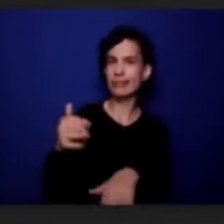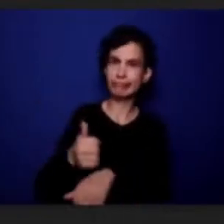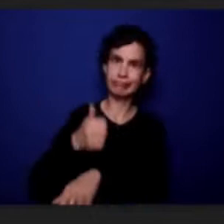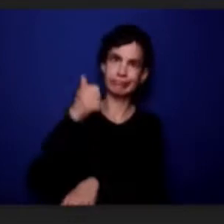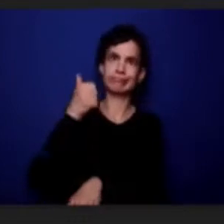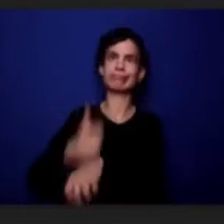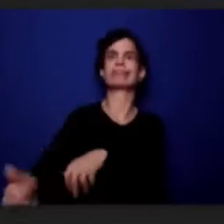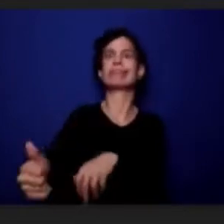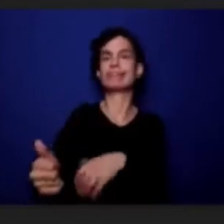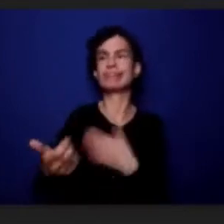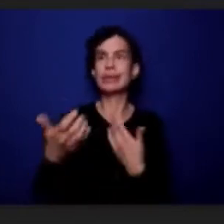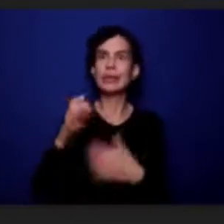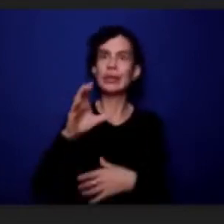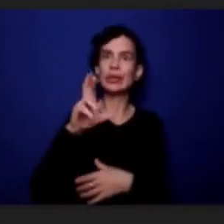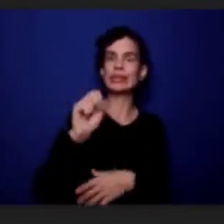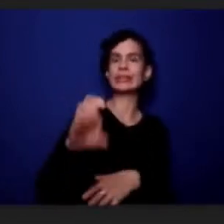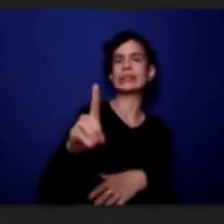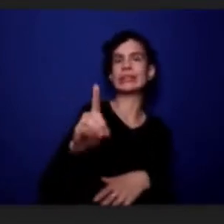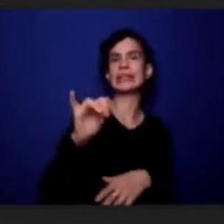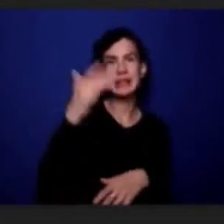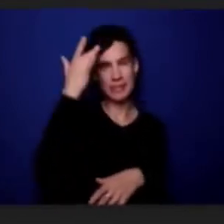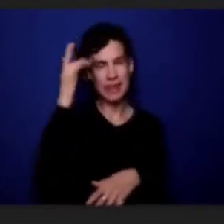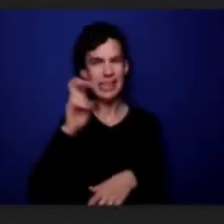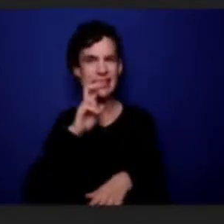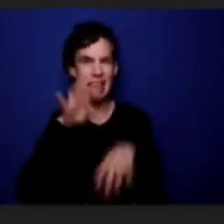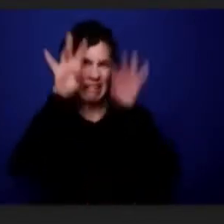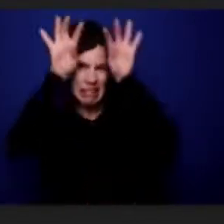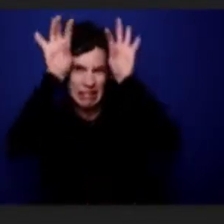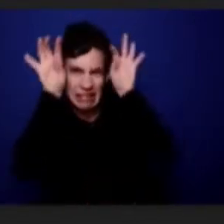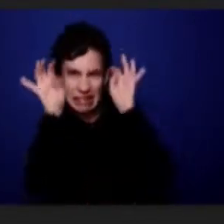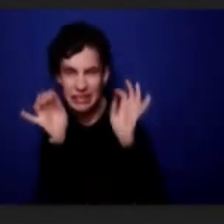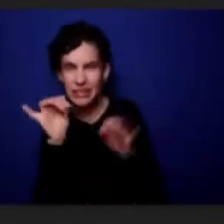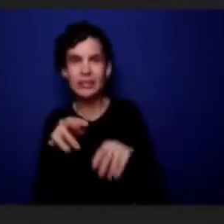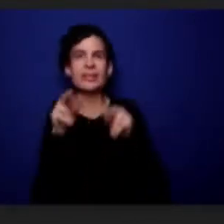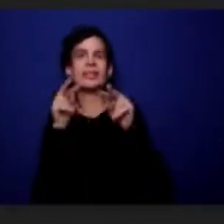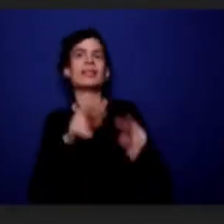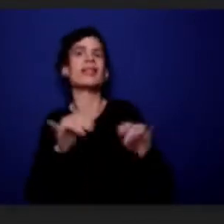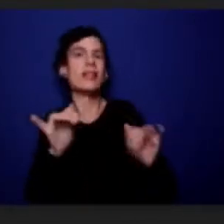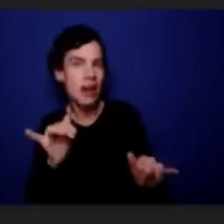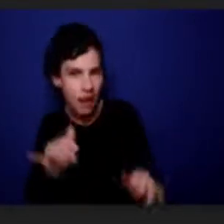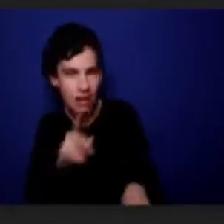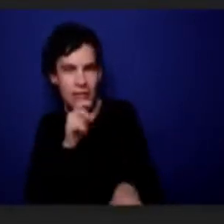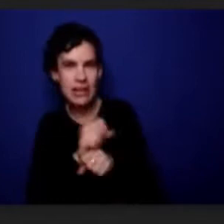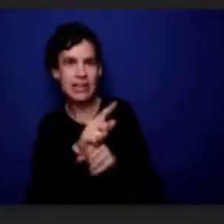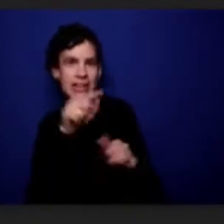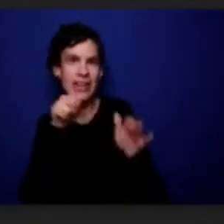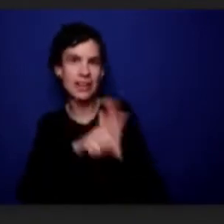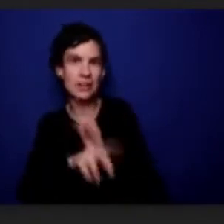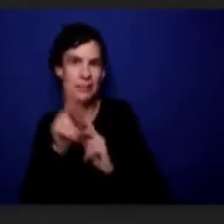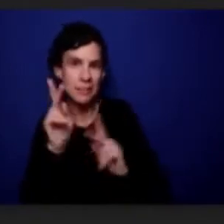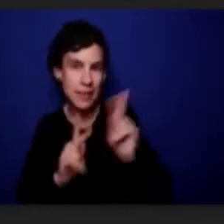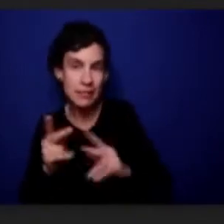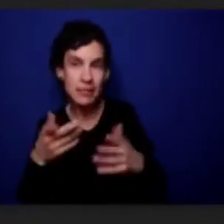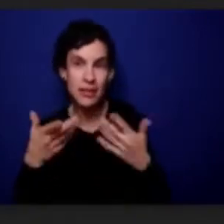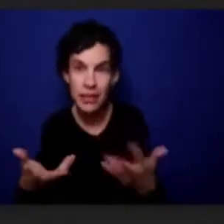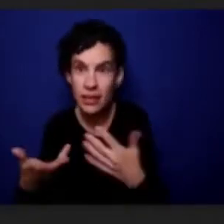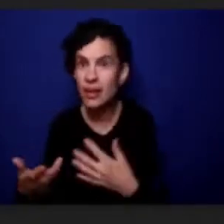of Athena, and then Minerva, and cursed by Athena/Minerva to have this fatal gaze on this head of snakes.